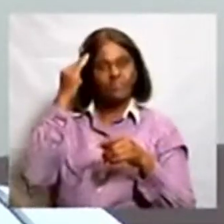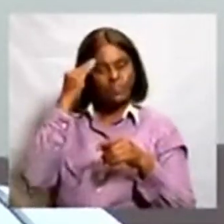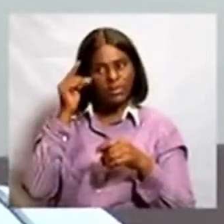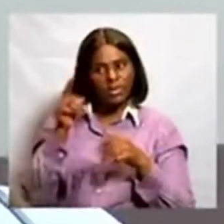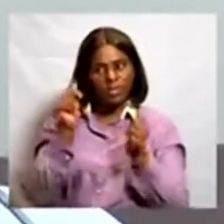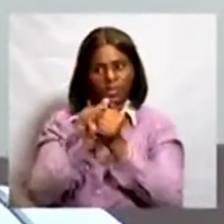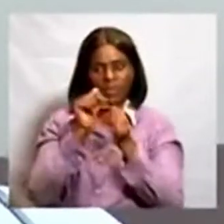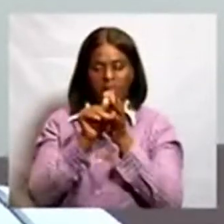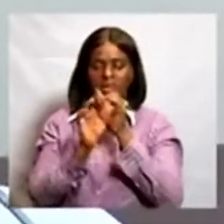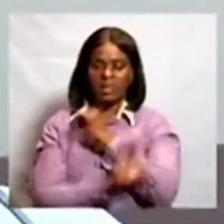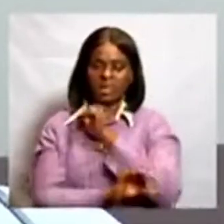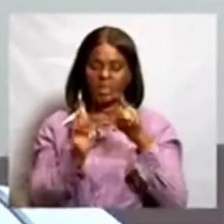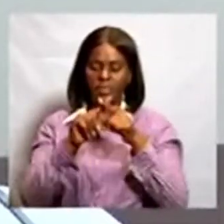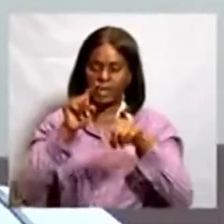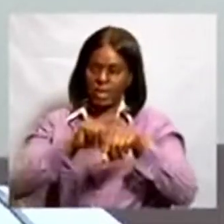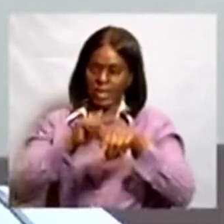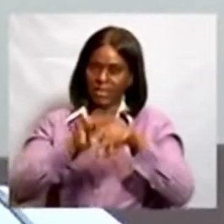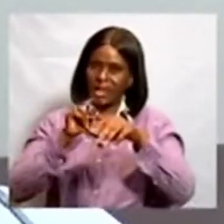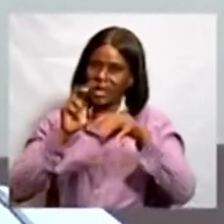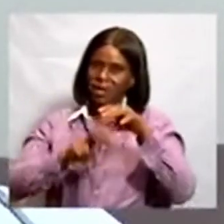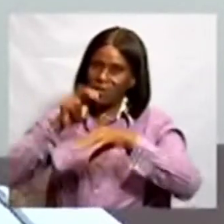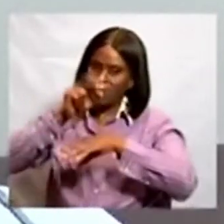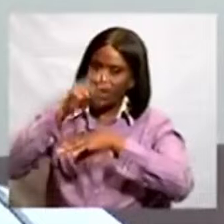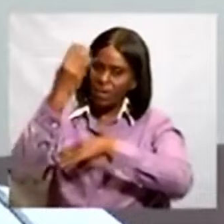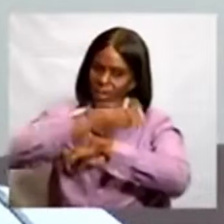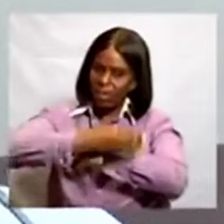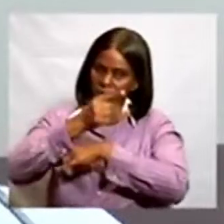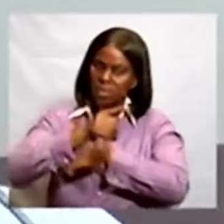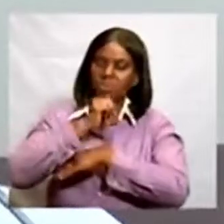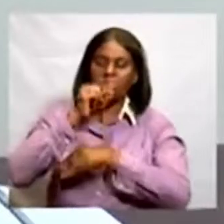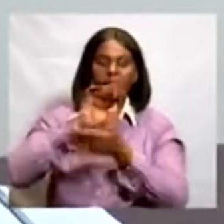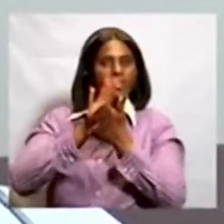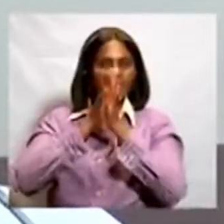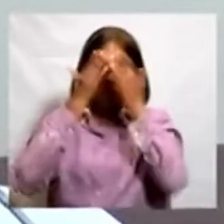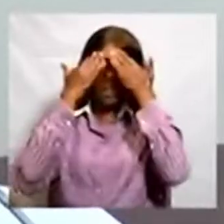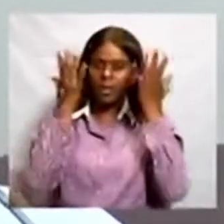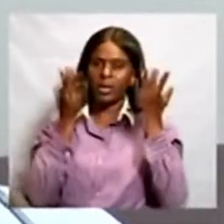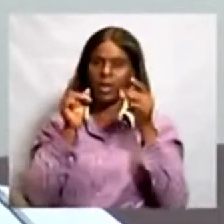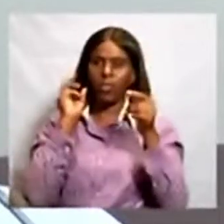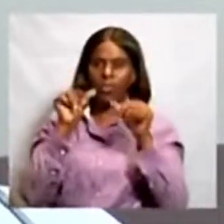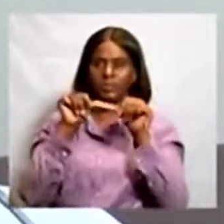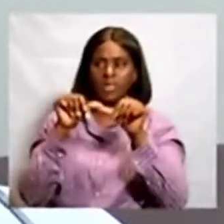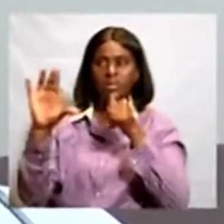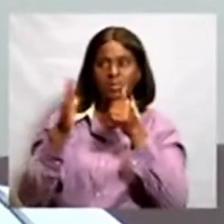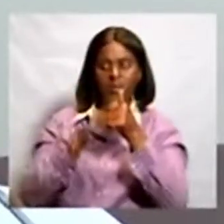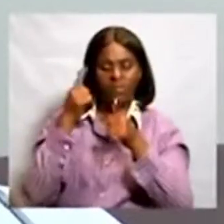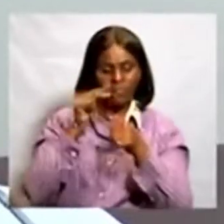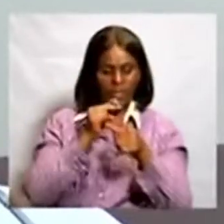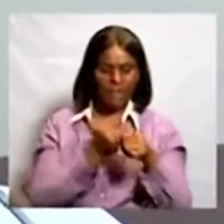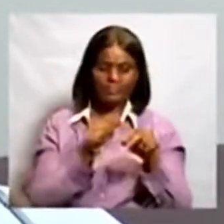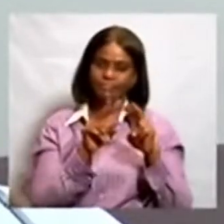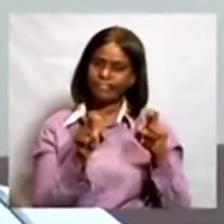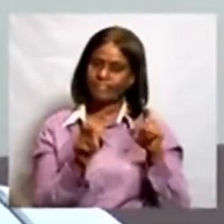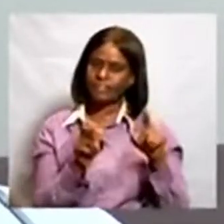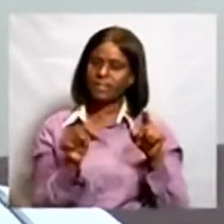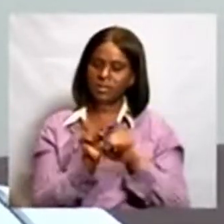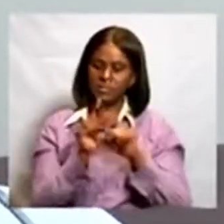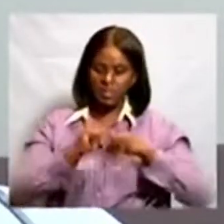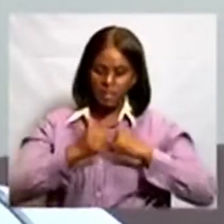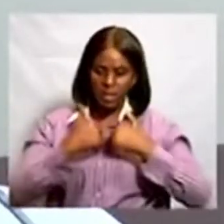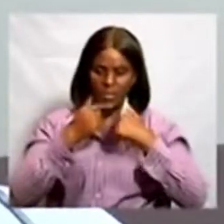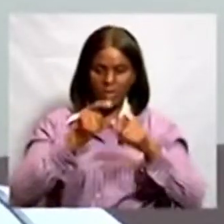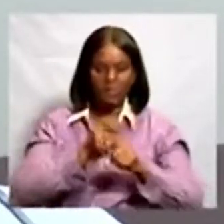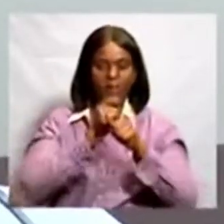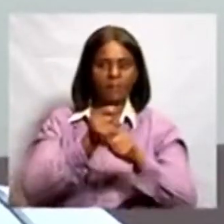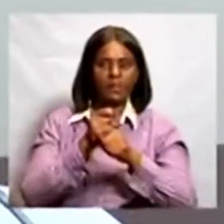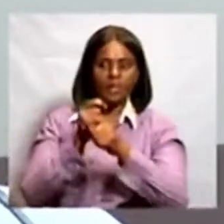within the country. The moment you cross borders, that is not recognized. They will still get back to us to do a verification. So we issue